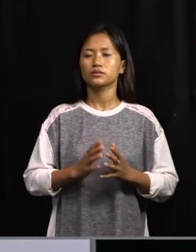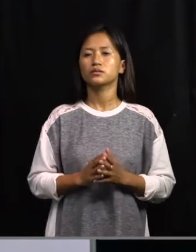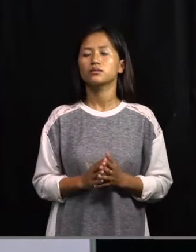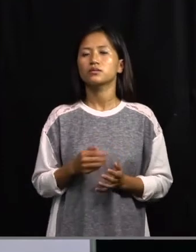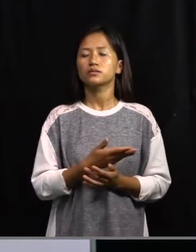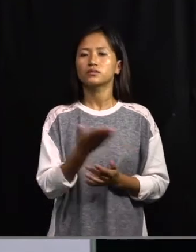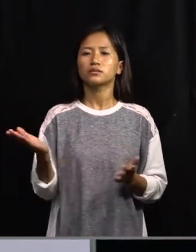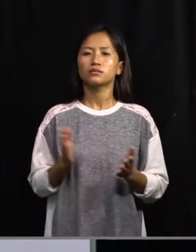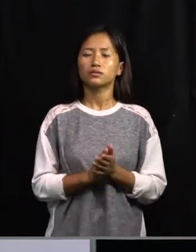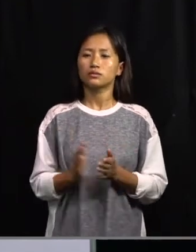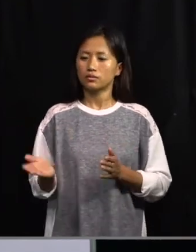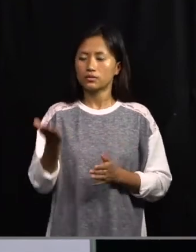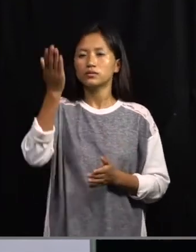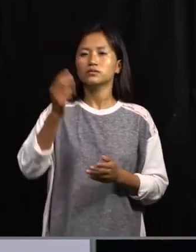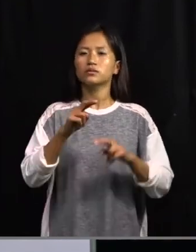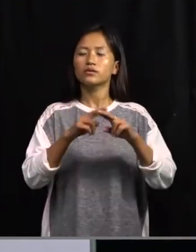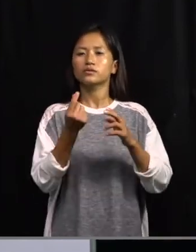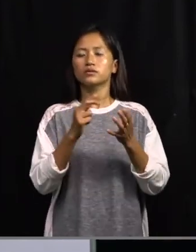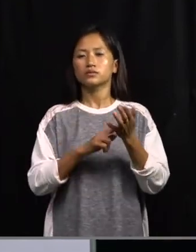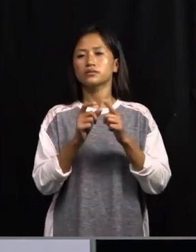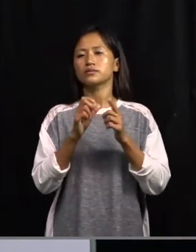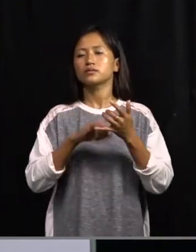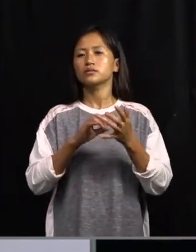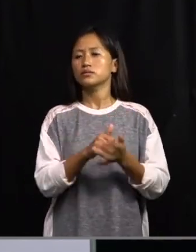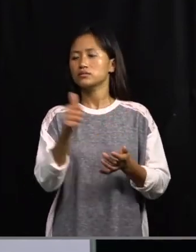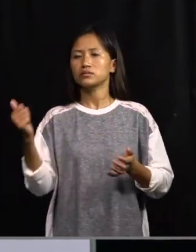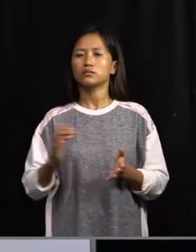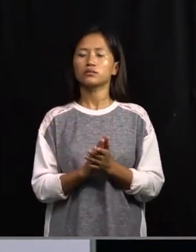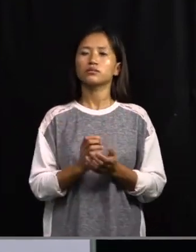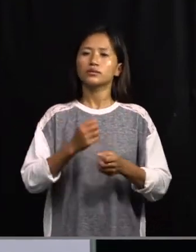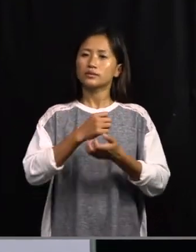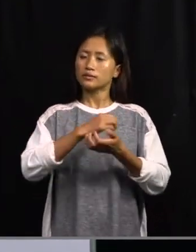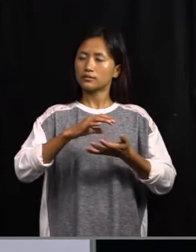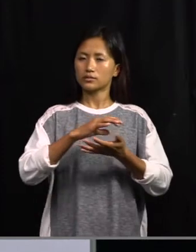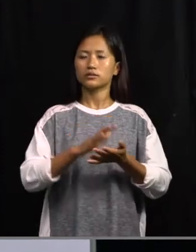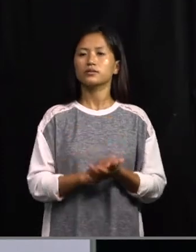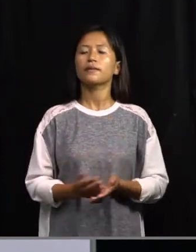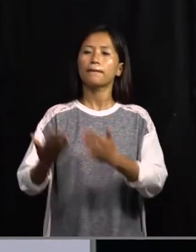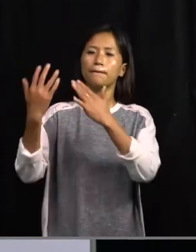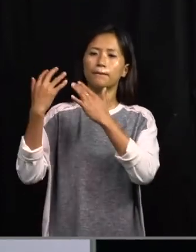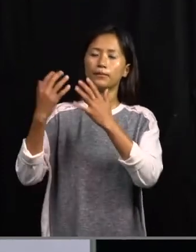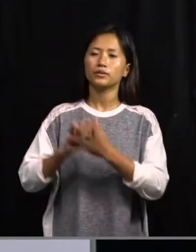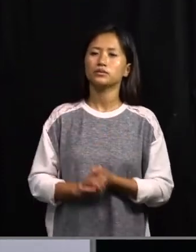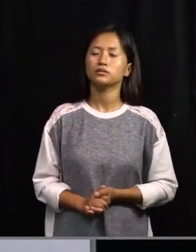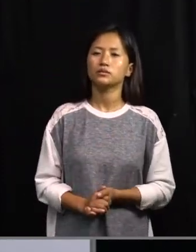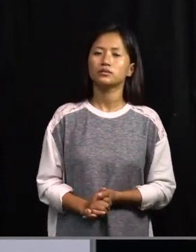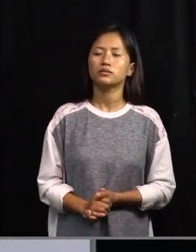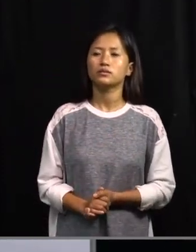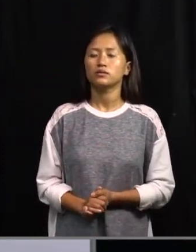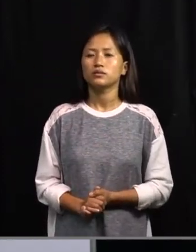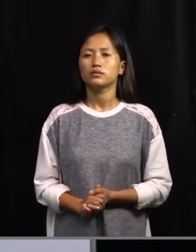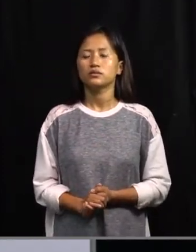are raising funds, no doubt, but on the other hand, they are creating a burden. They are creating a liability or